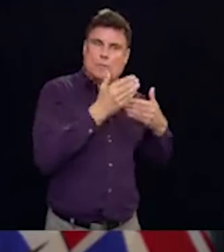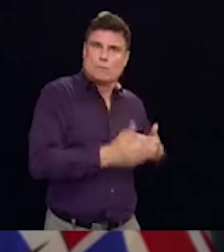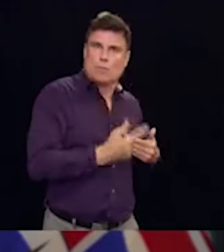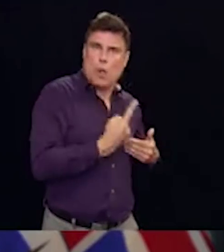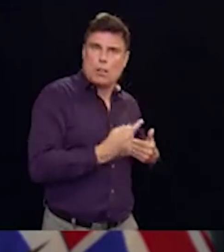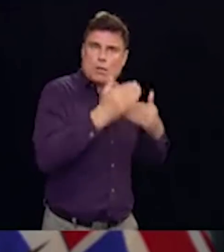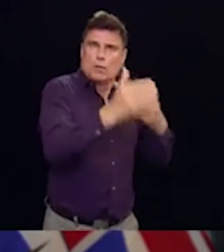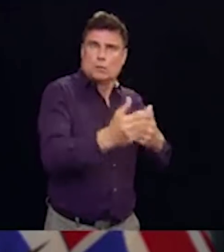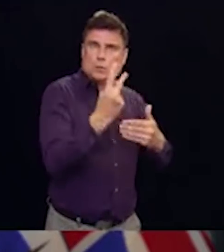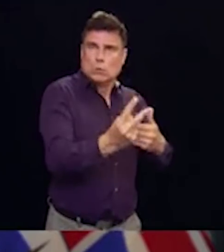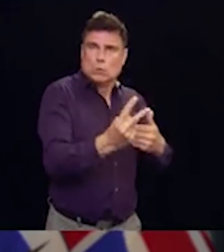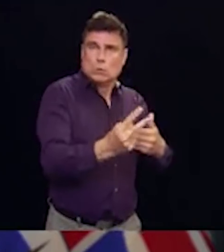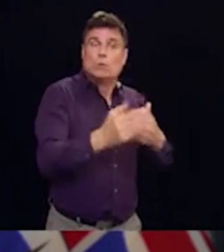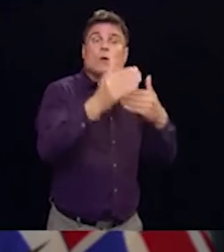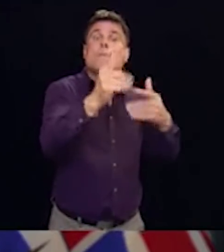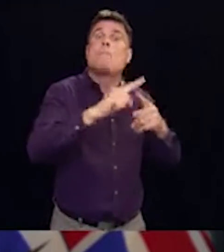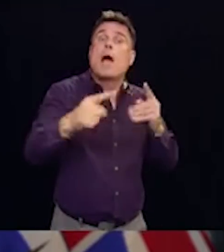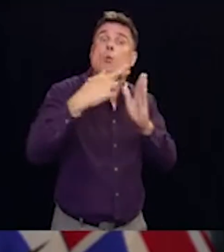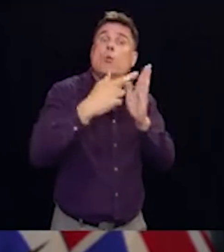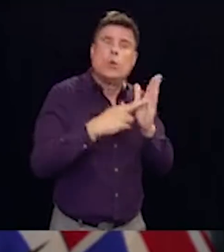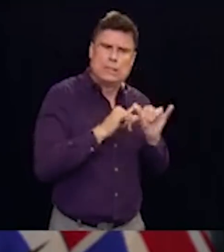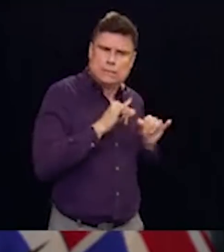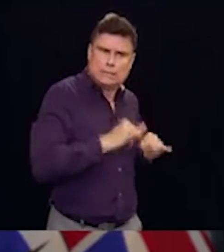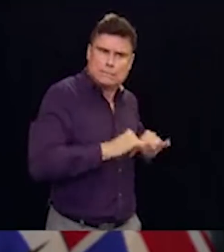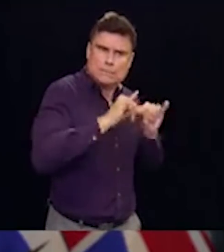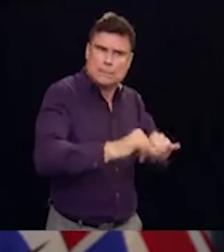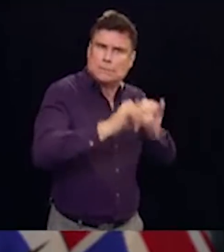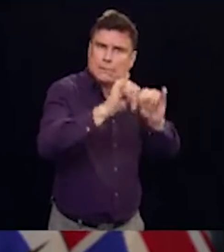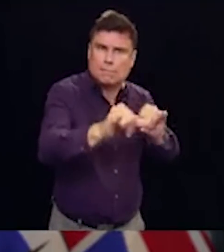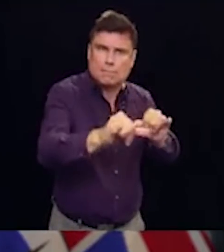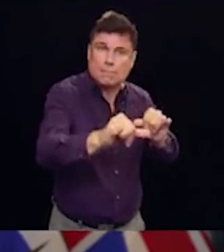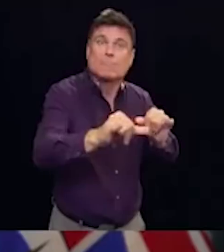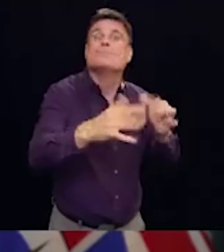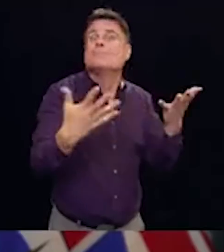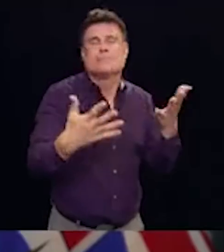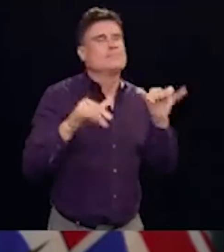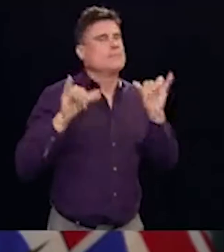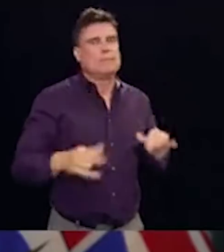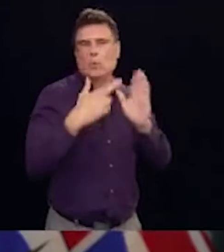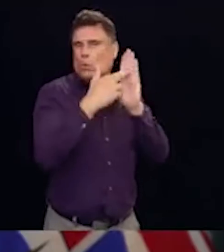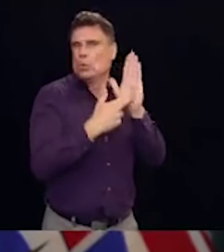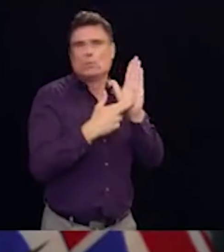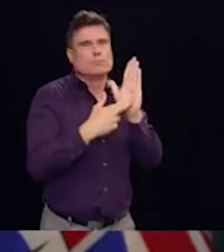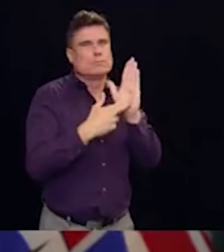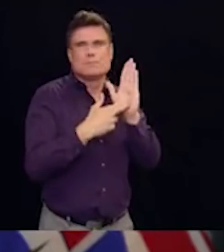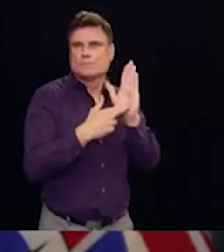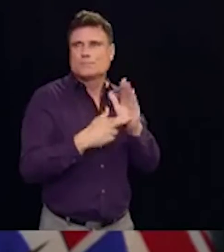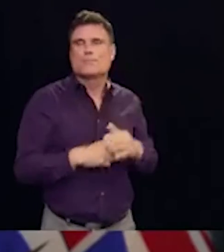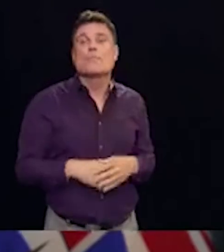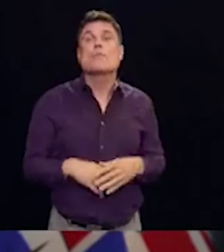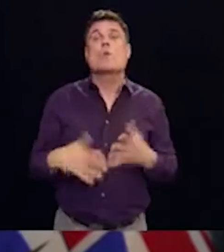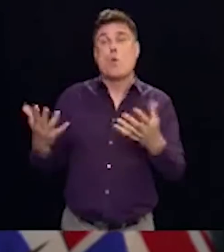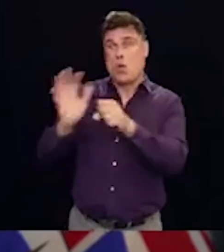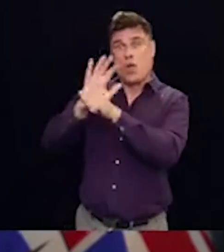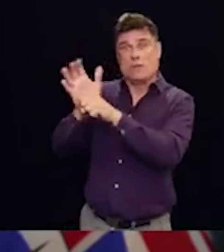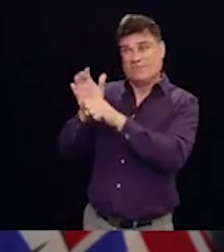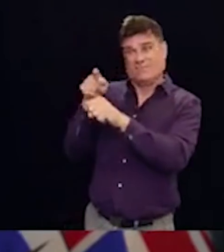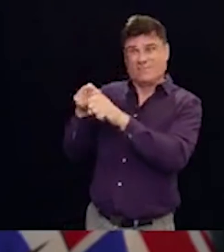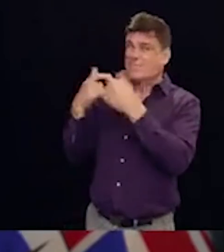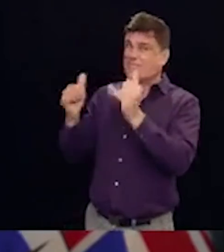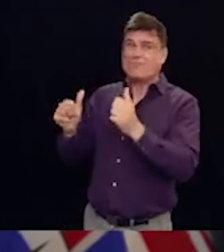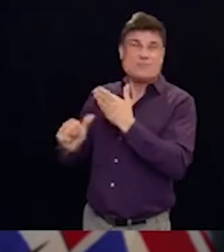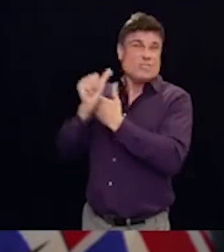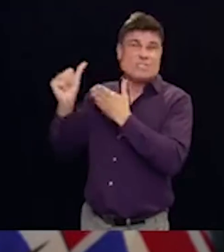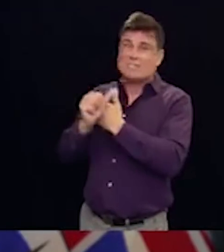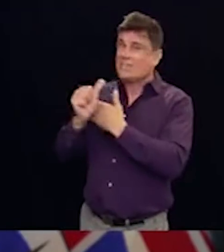be respectful of others by doing your part. We have to remember when this virus is anywhere, the risk is everywhere. The